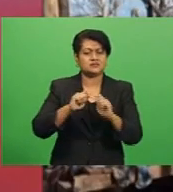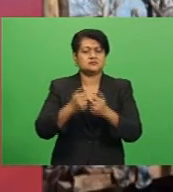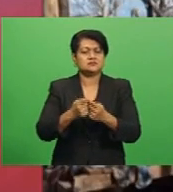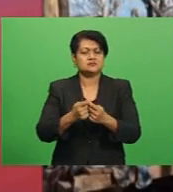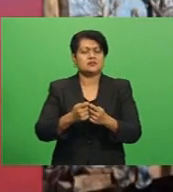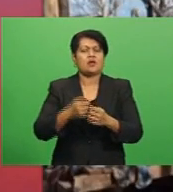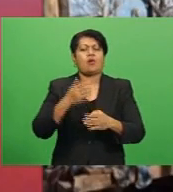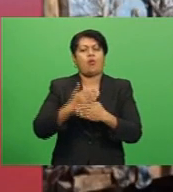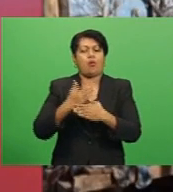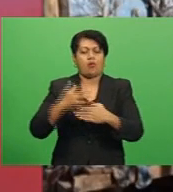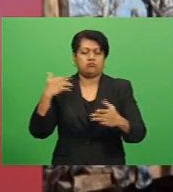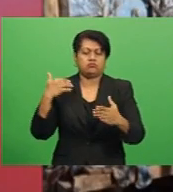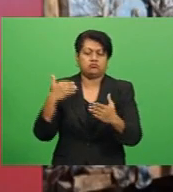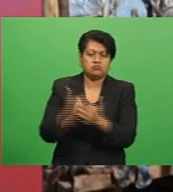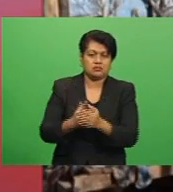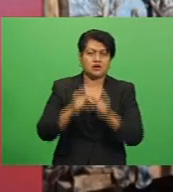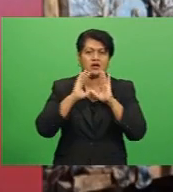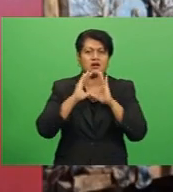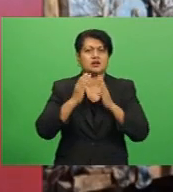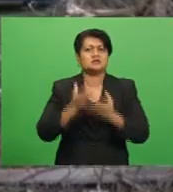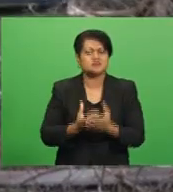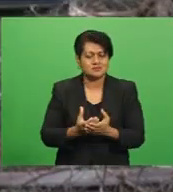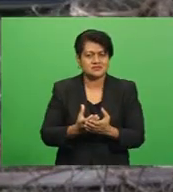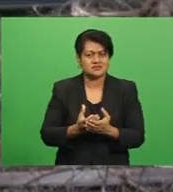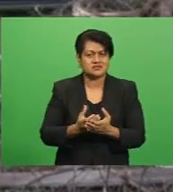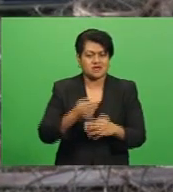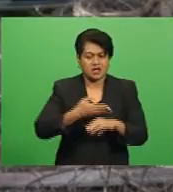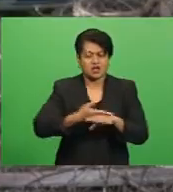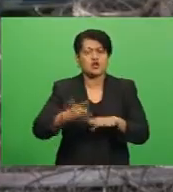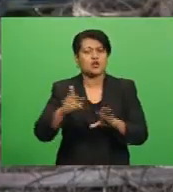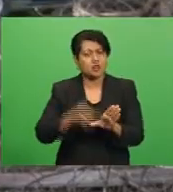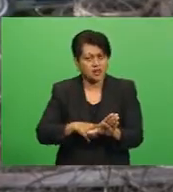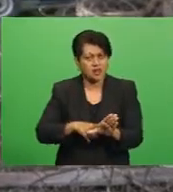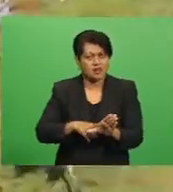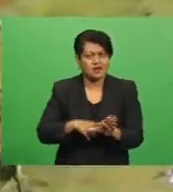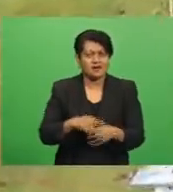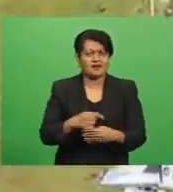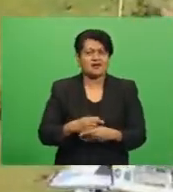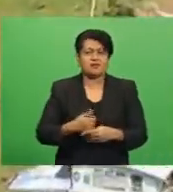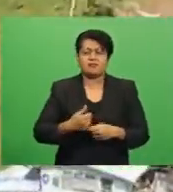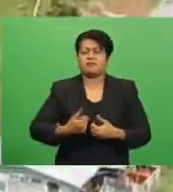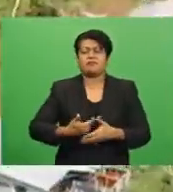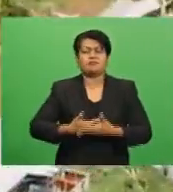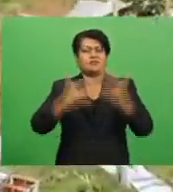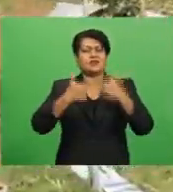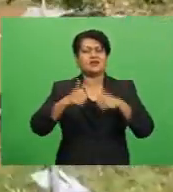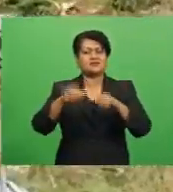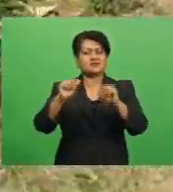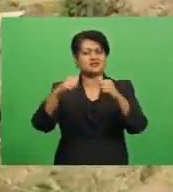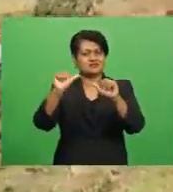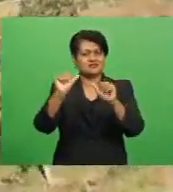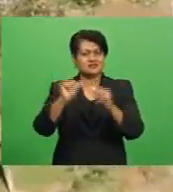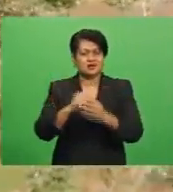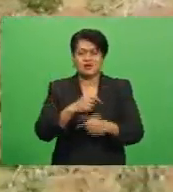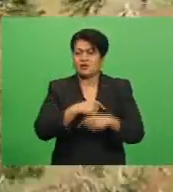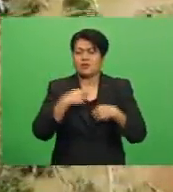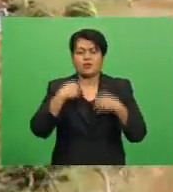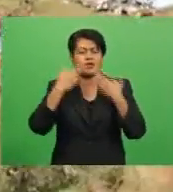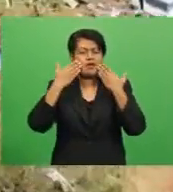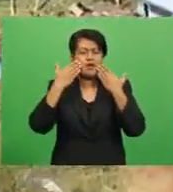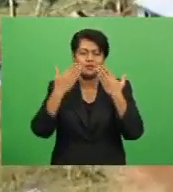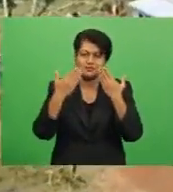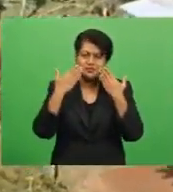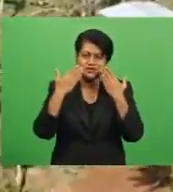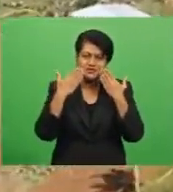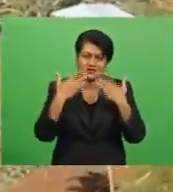Year's holidays, which is a big achievement on part of them. And we at AMA, the management, we are really appreciative of